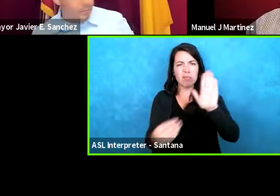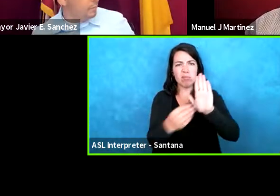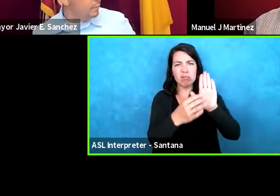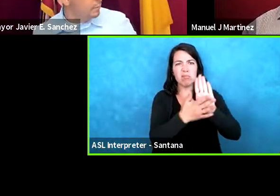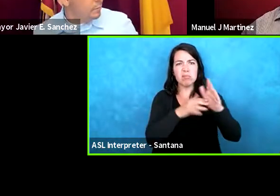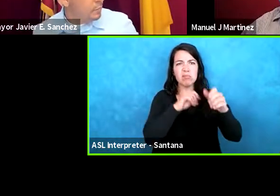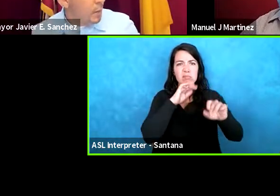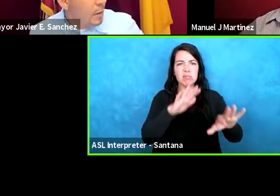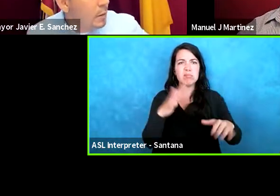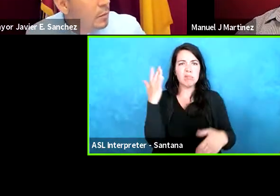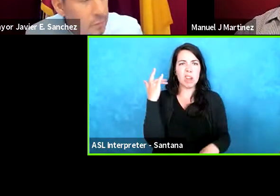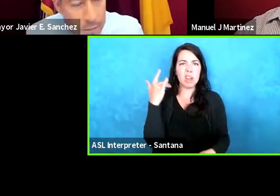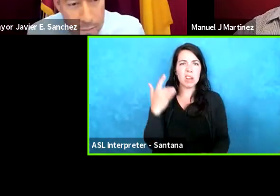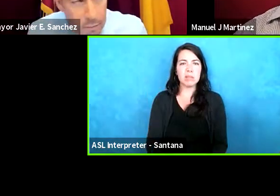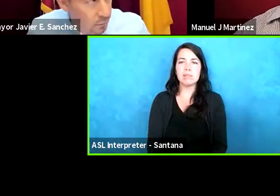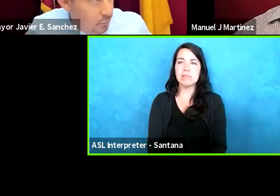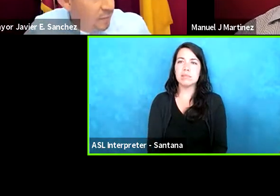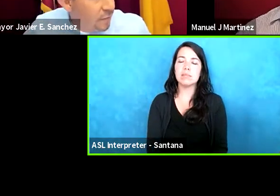agenda.